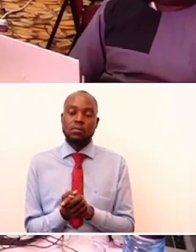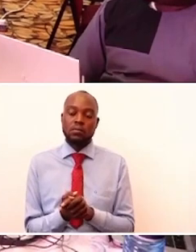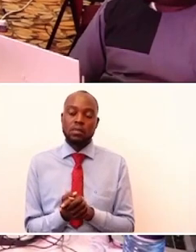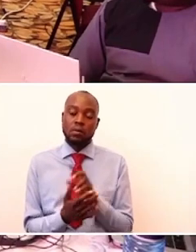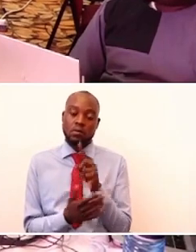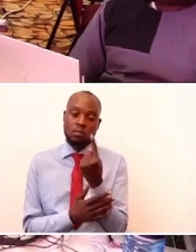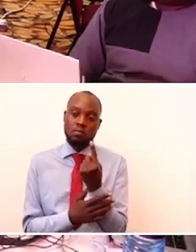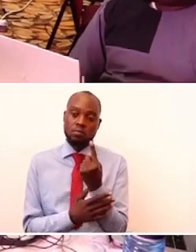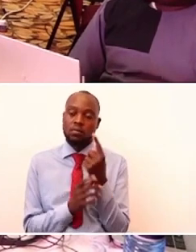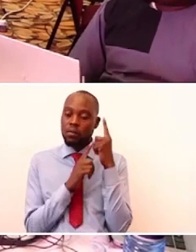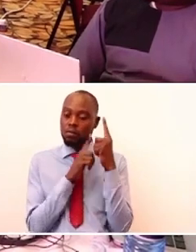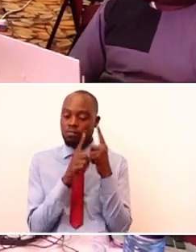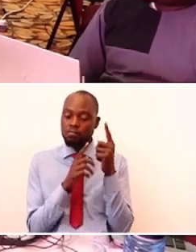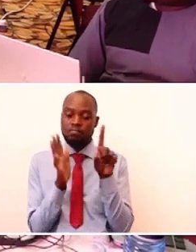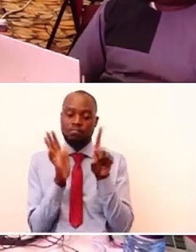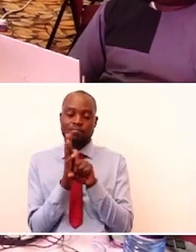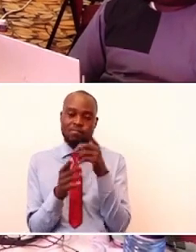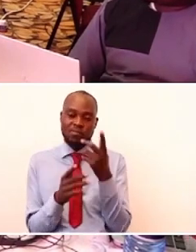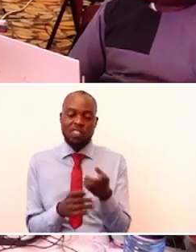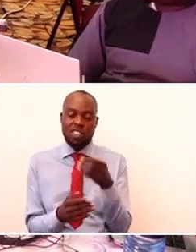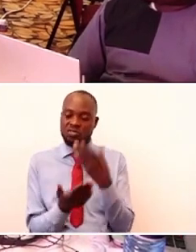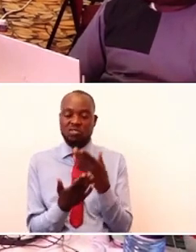that regulation is not a dirty word.